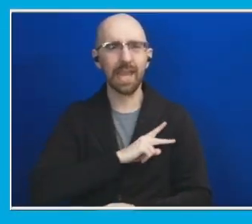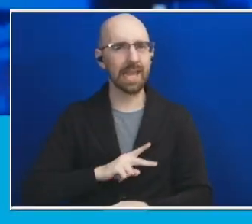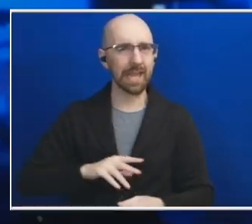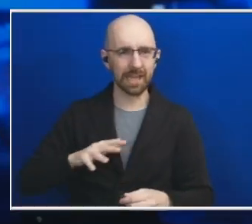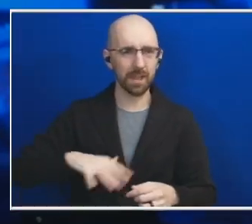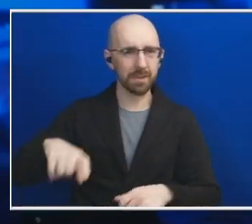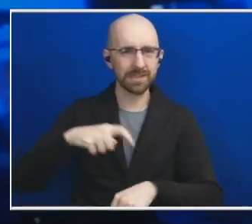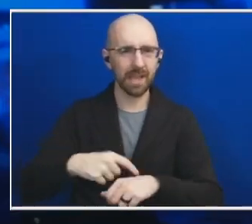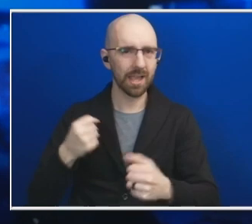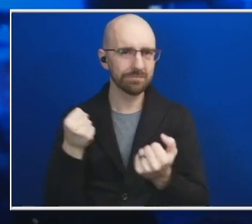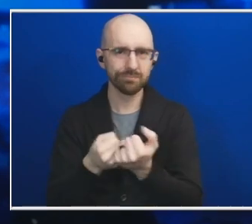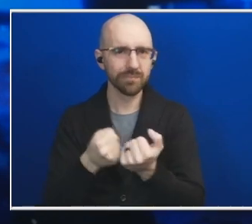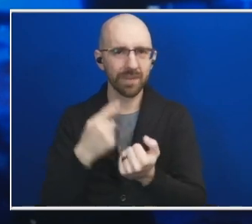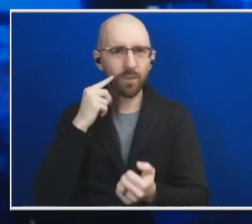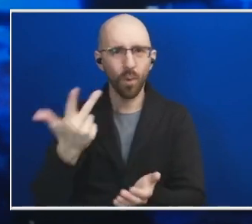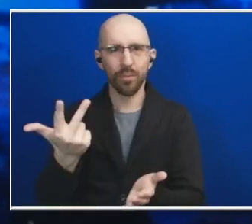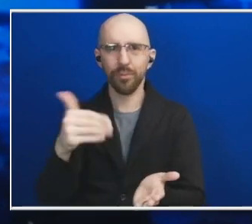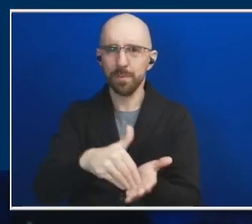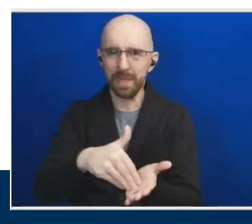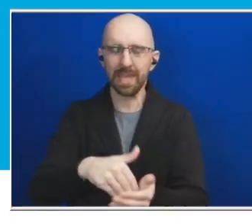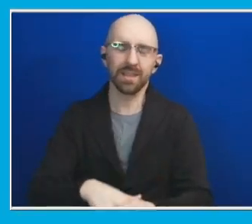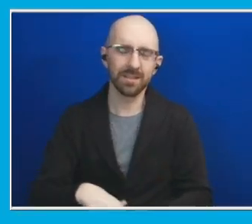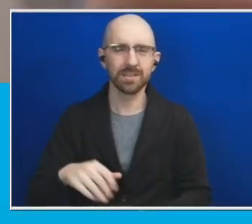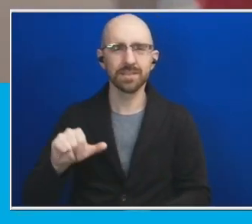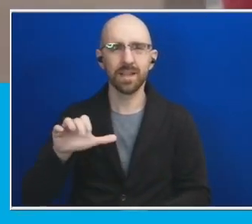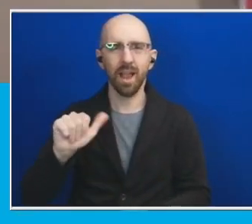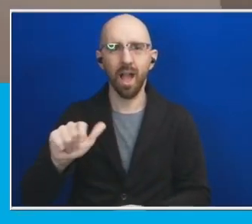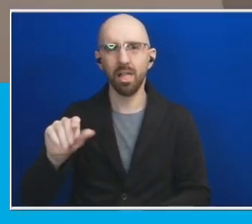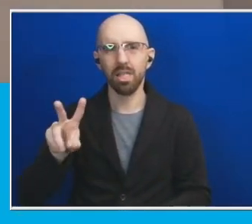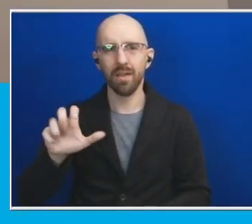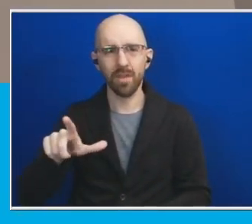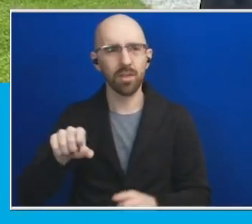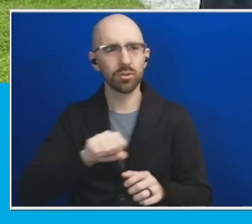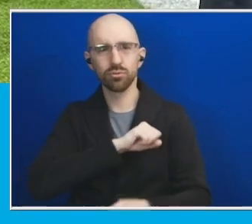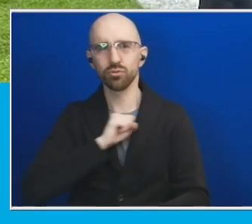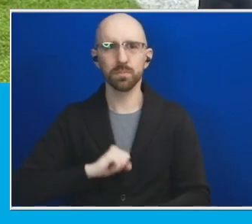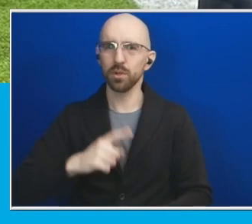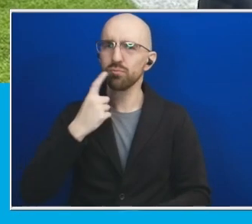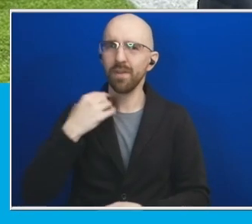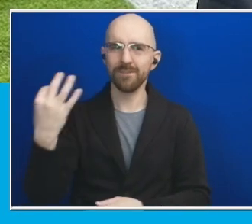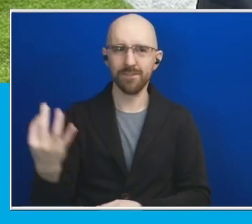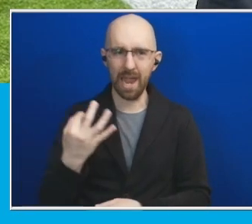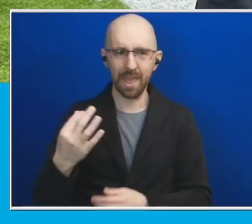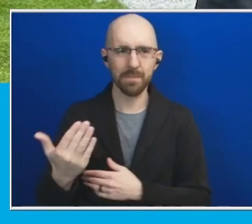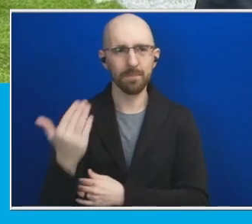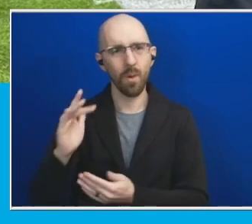three-peat. I'm Jessica Lovell. On a Super Red Friday edition of the Morning Medical Update, we talk